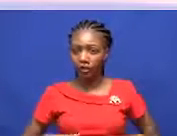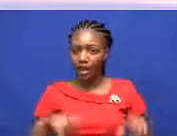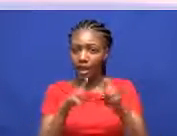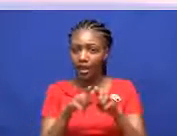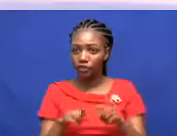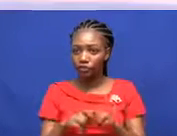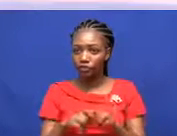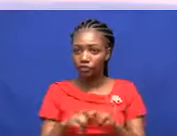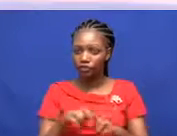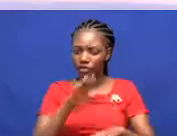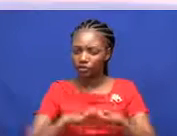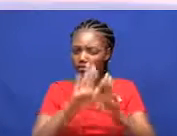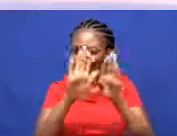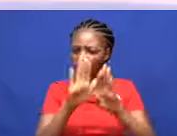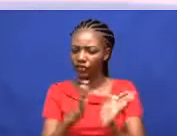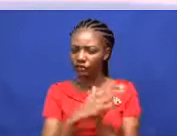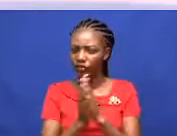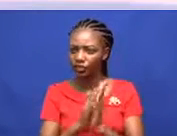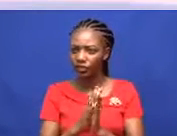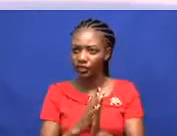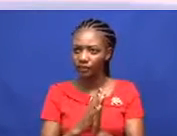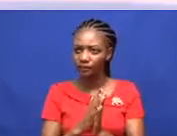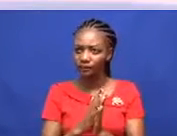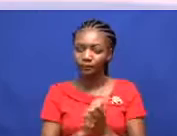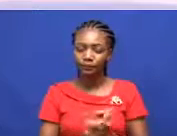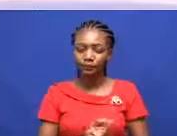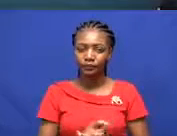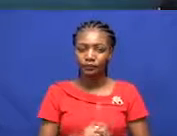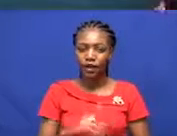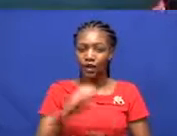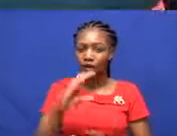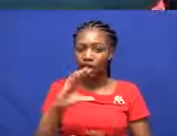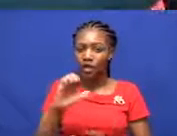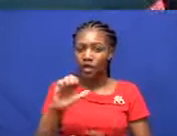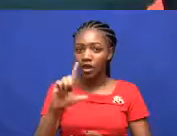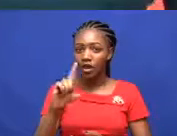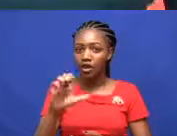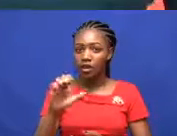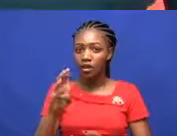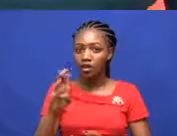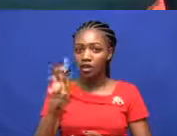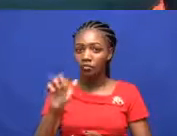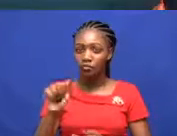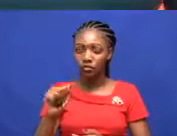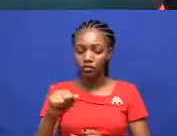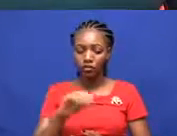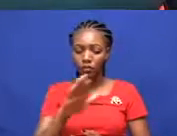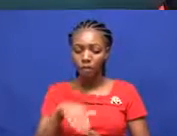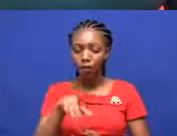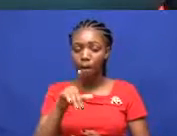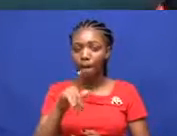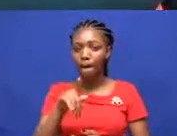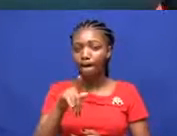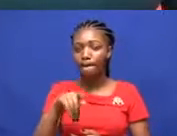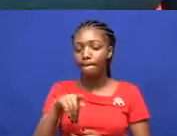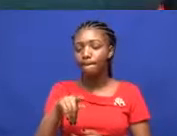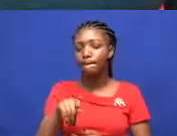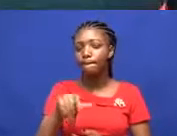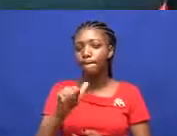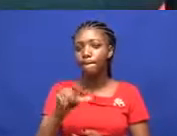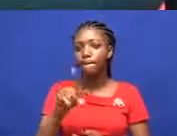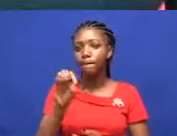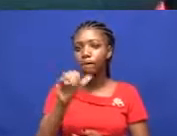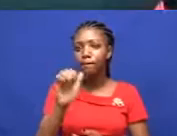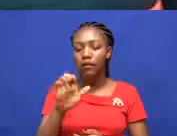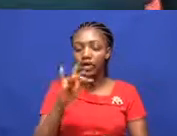can take a look at that story. All right. Now, cerebral palsy is a disease that affects movement, muscle tone, or posture